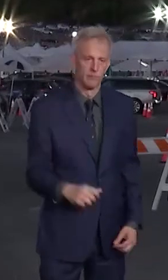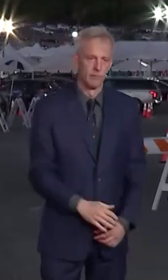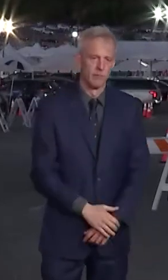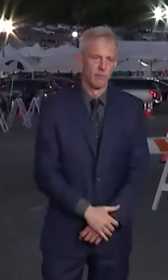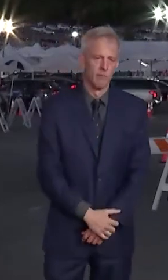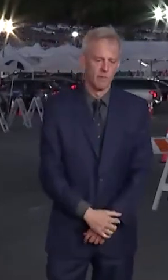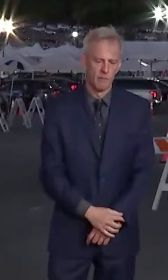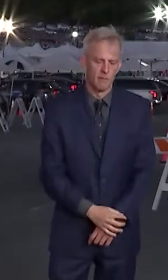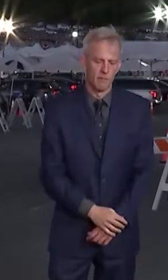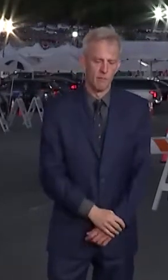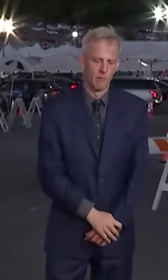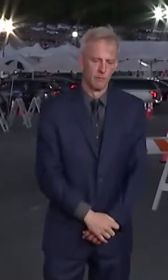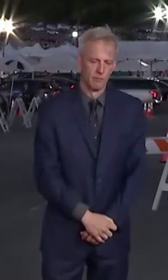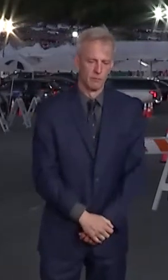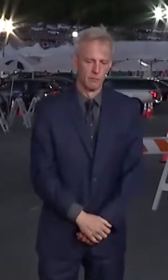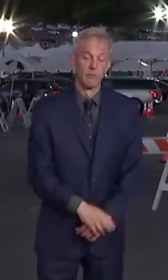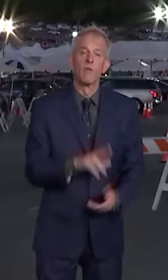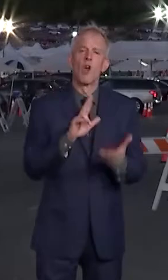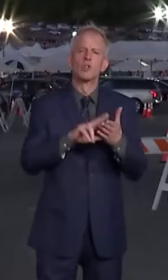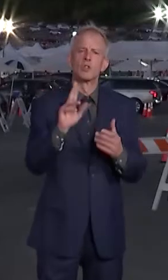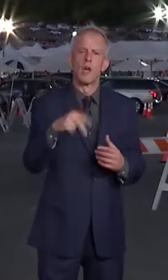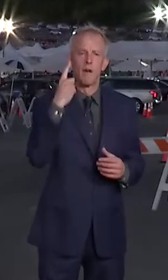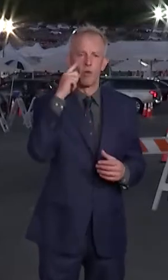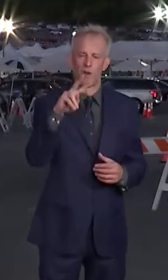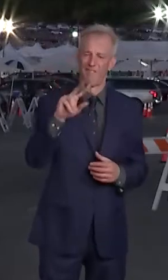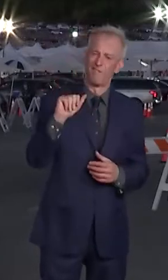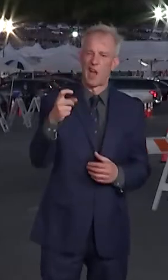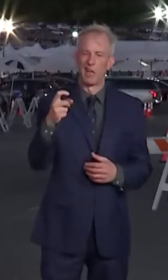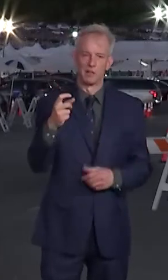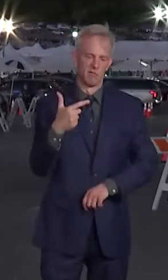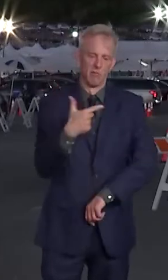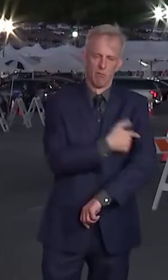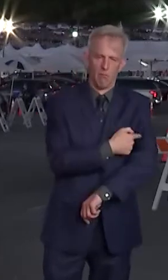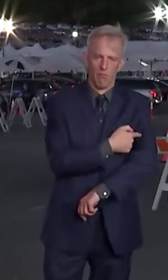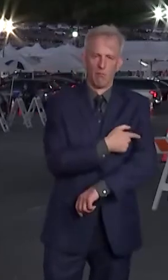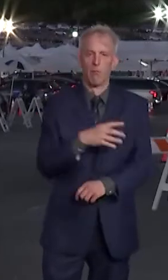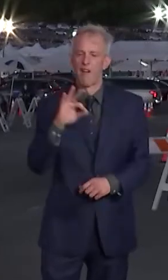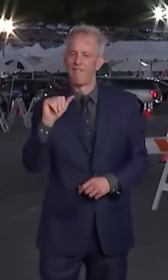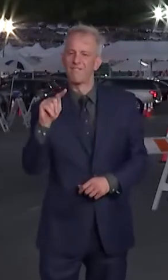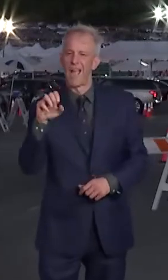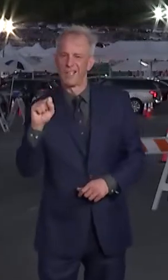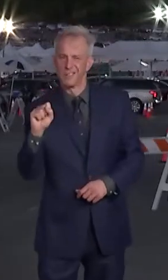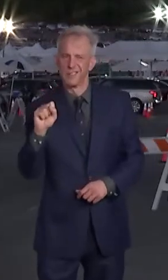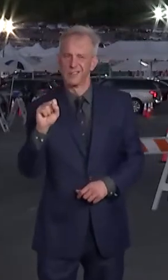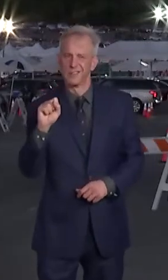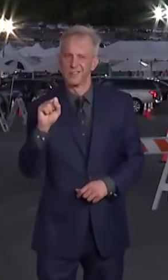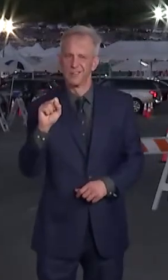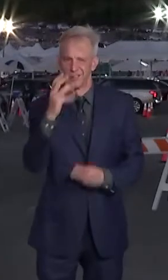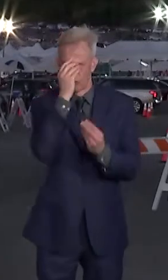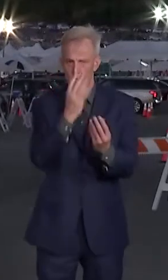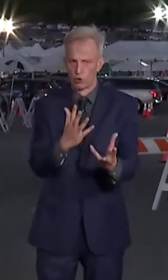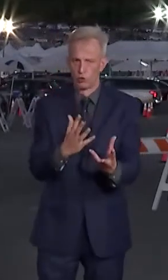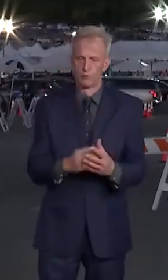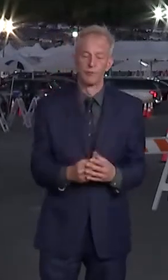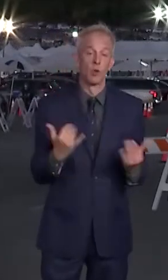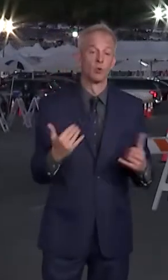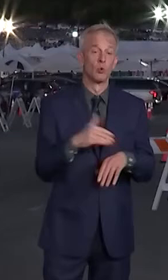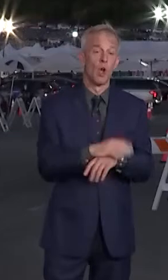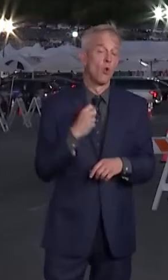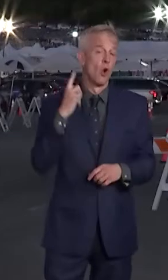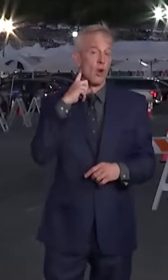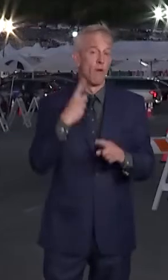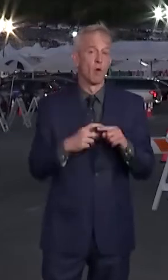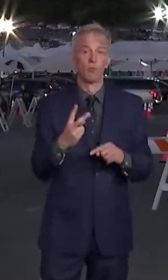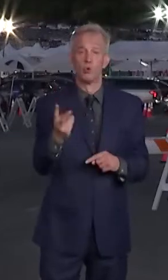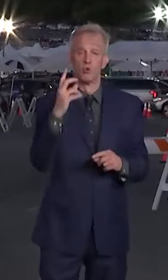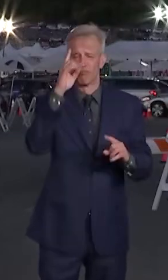VAXFACTS. And sign up for that VaxFacts newsletter. And tonight you're going to hear from 2 outstanding partners